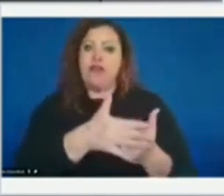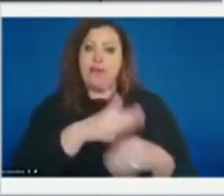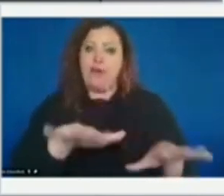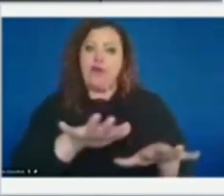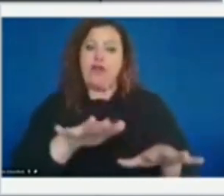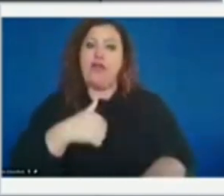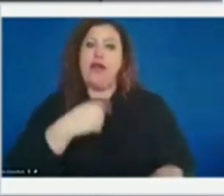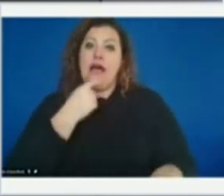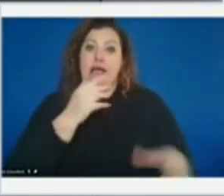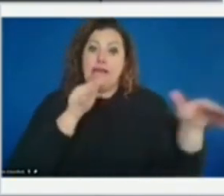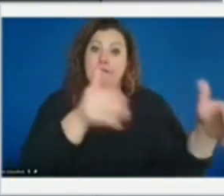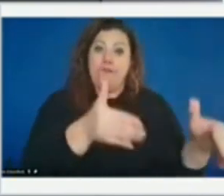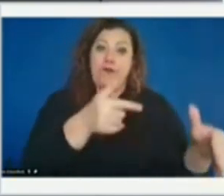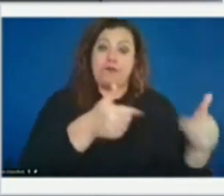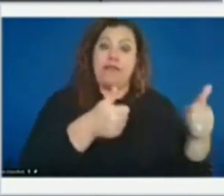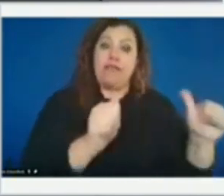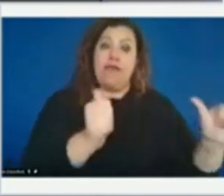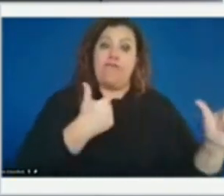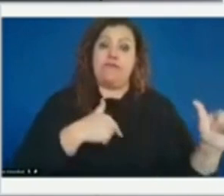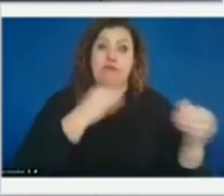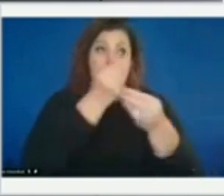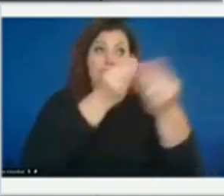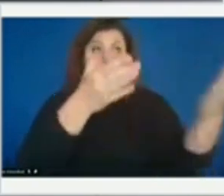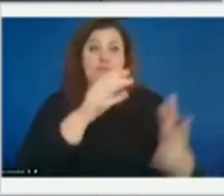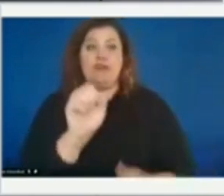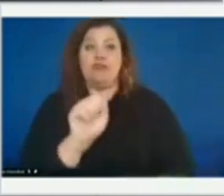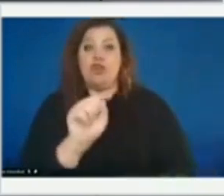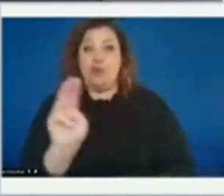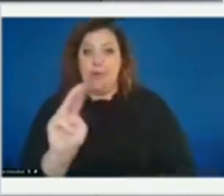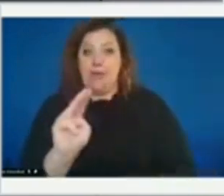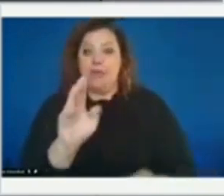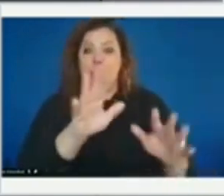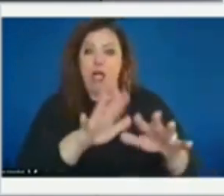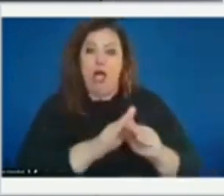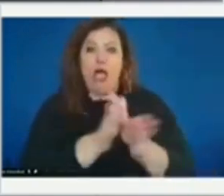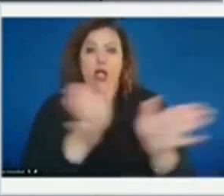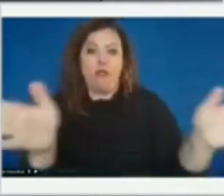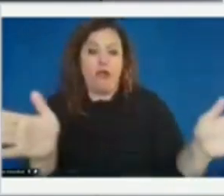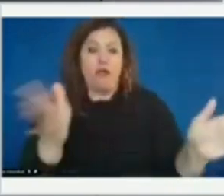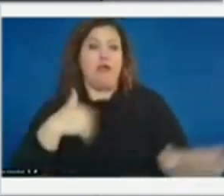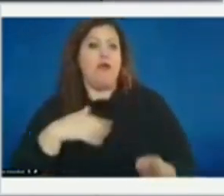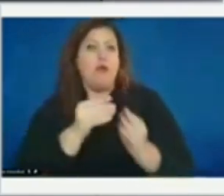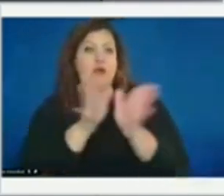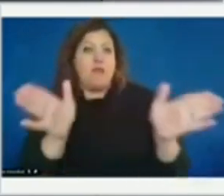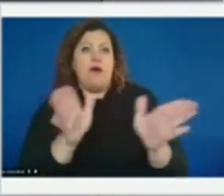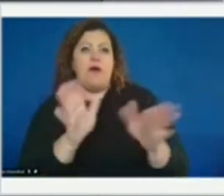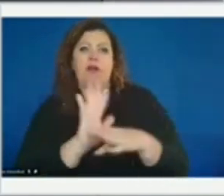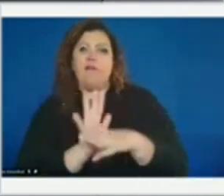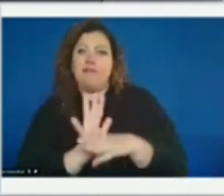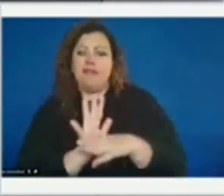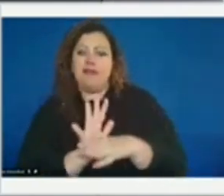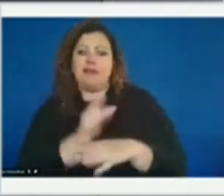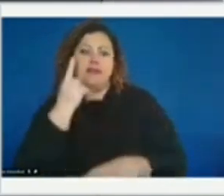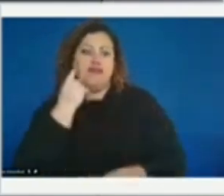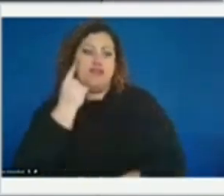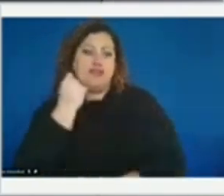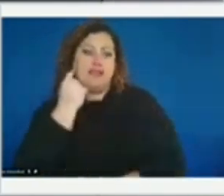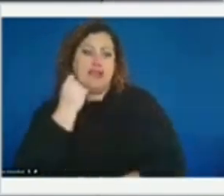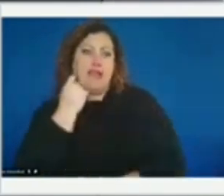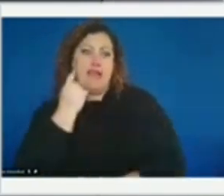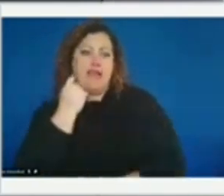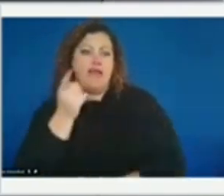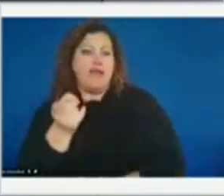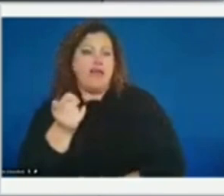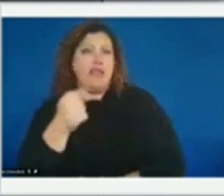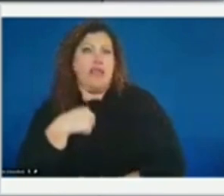efforts that we put out on our socials across the board. We put out a couple of videos recently that got, I think,